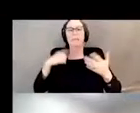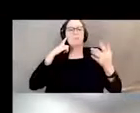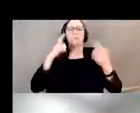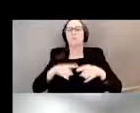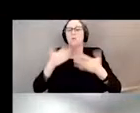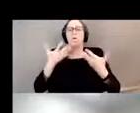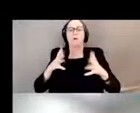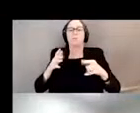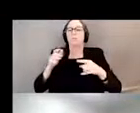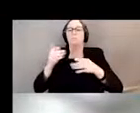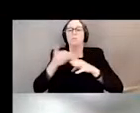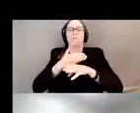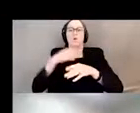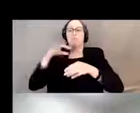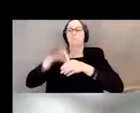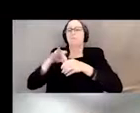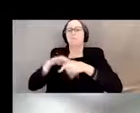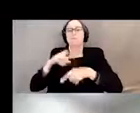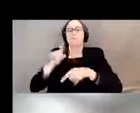elections took place.